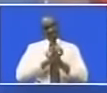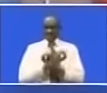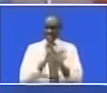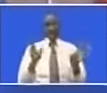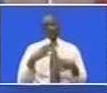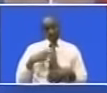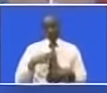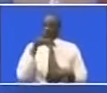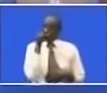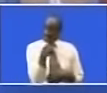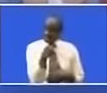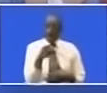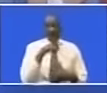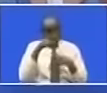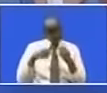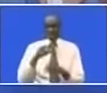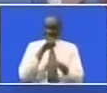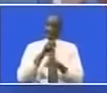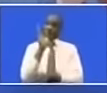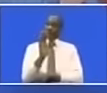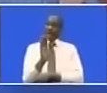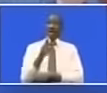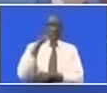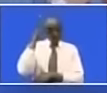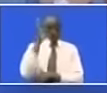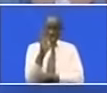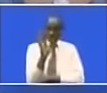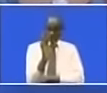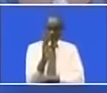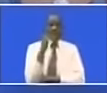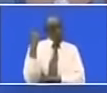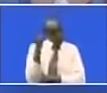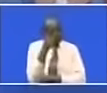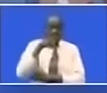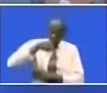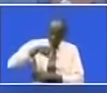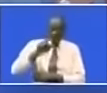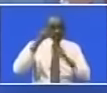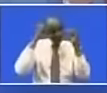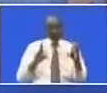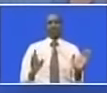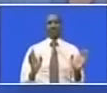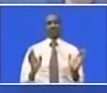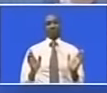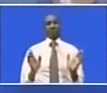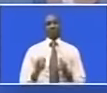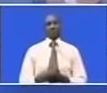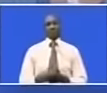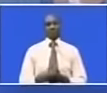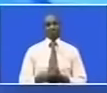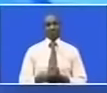this important matter touching on their nation and their future, only they can make a decision.